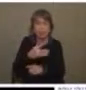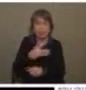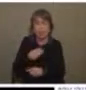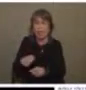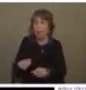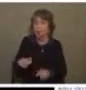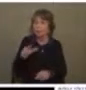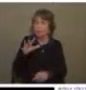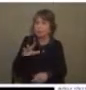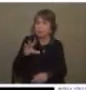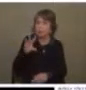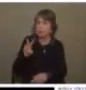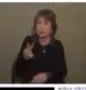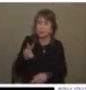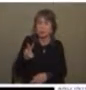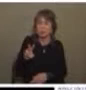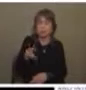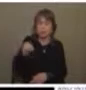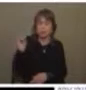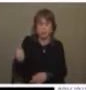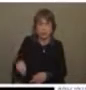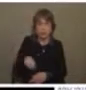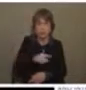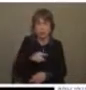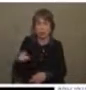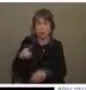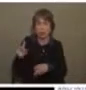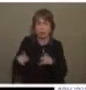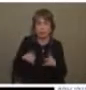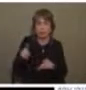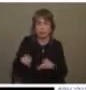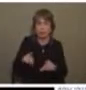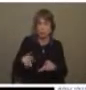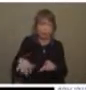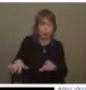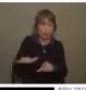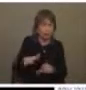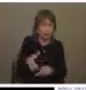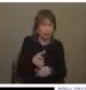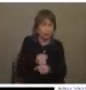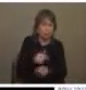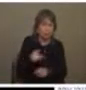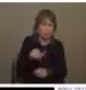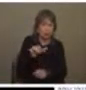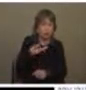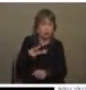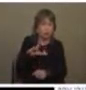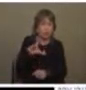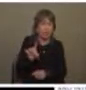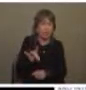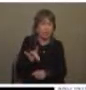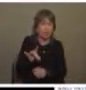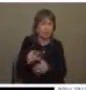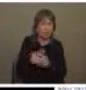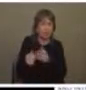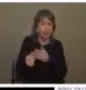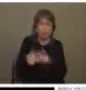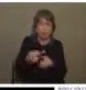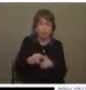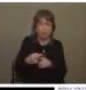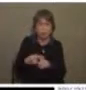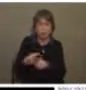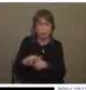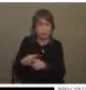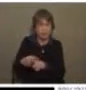of units and 26% of individuals are in one-person units receiving about $138.70 per month. And we all deal with numbers